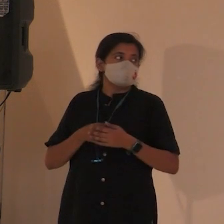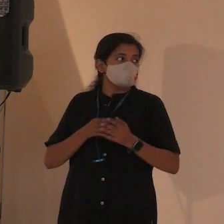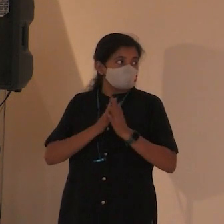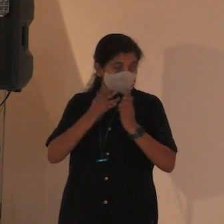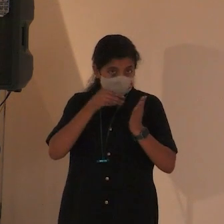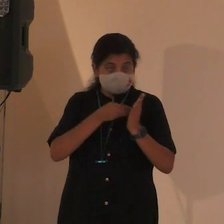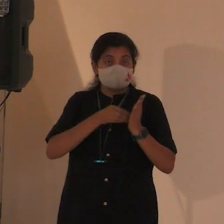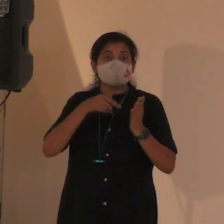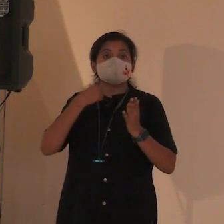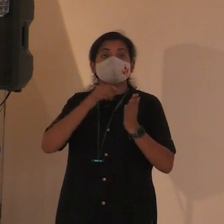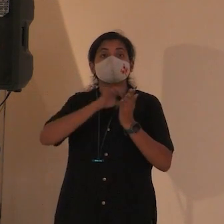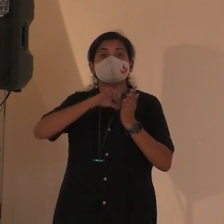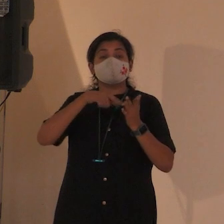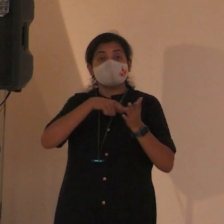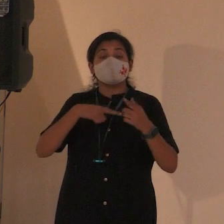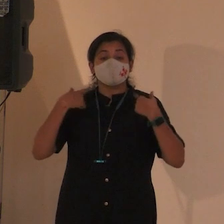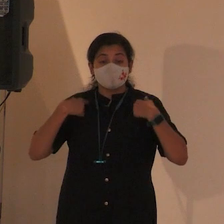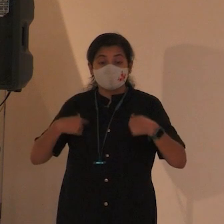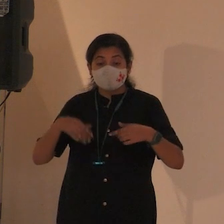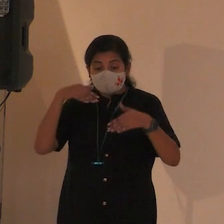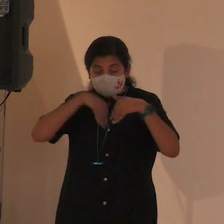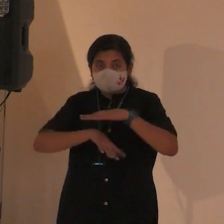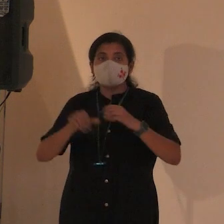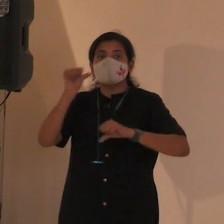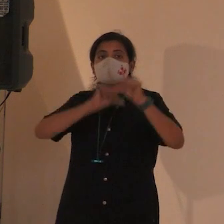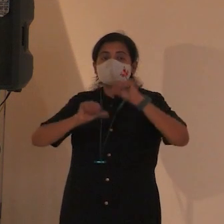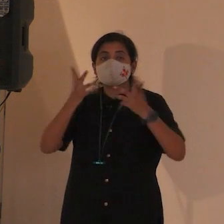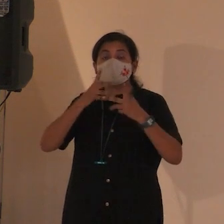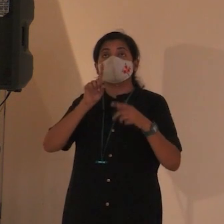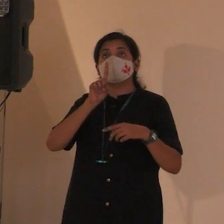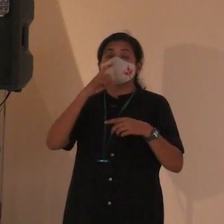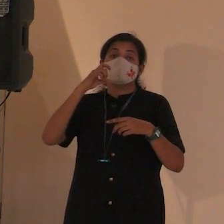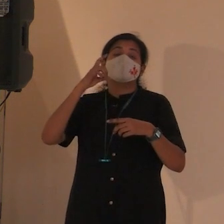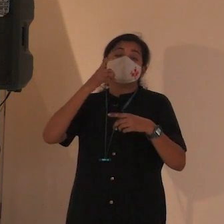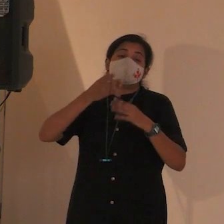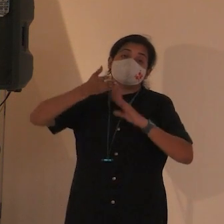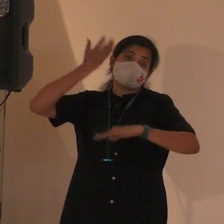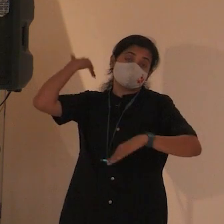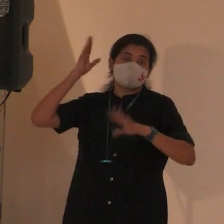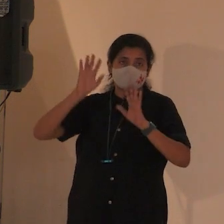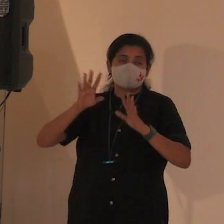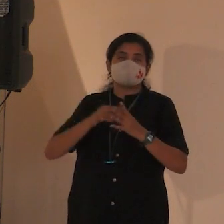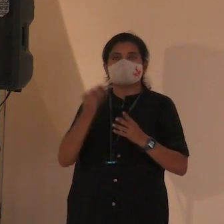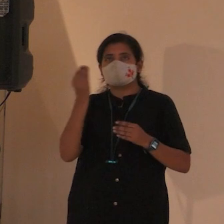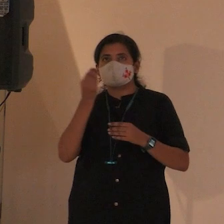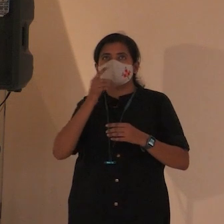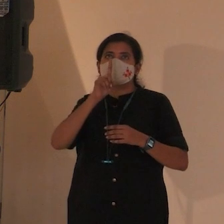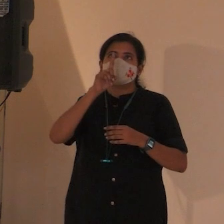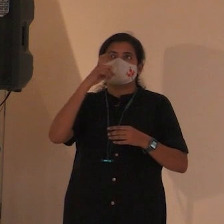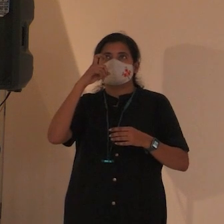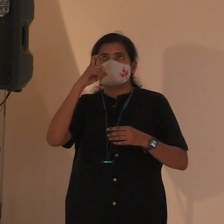that were written on health systems as such in the 17th. Our oldest book is probably from